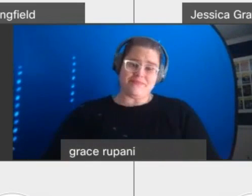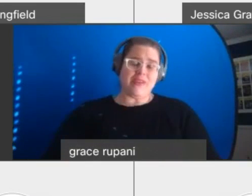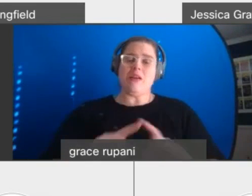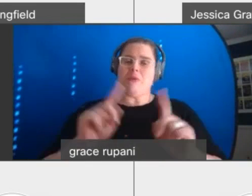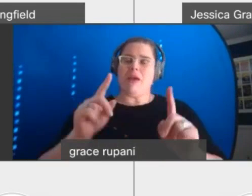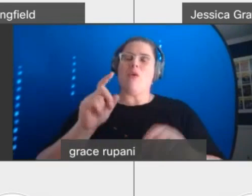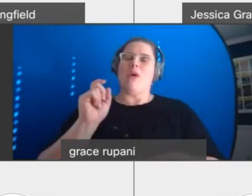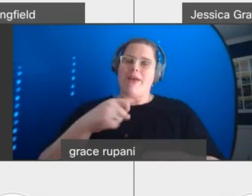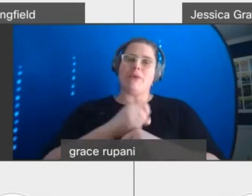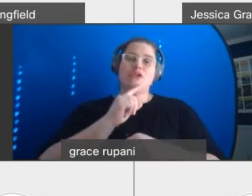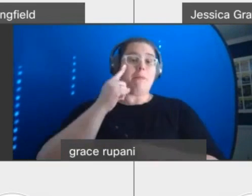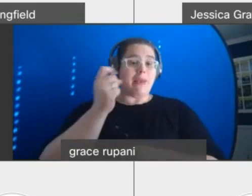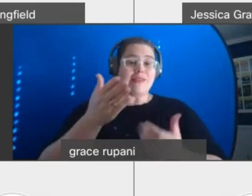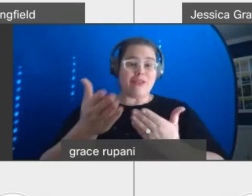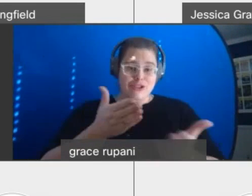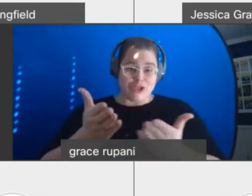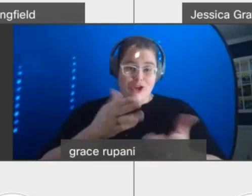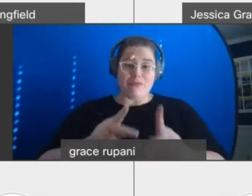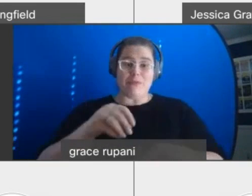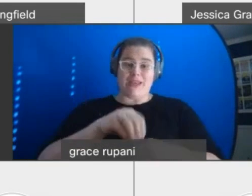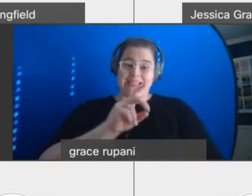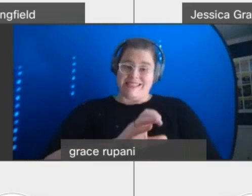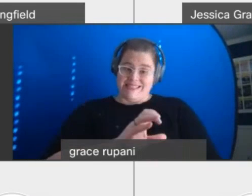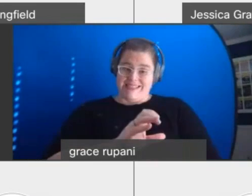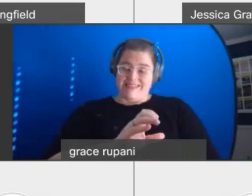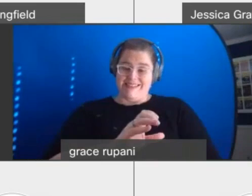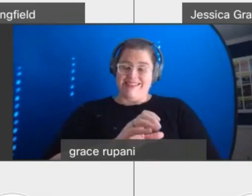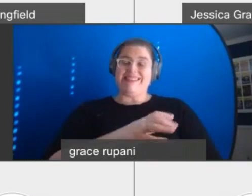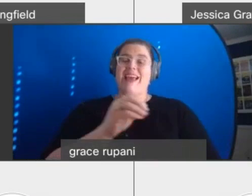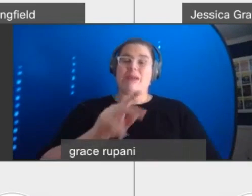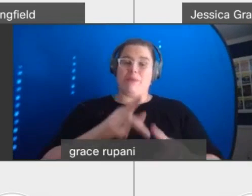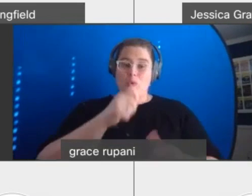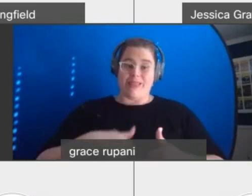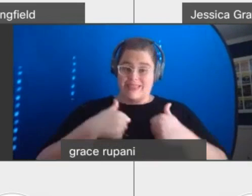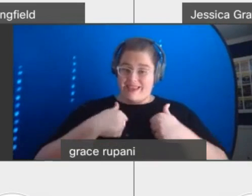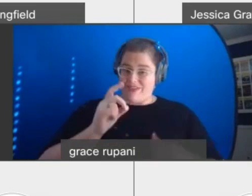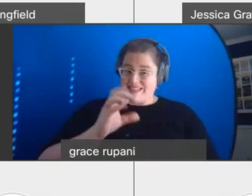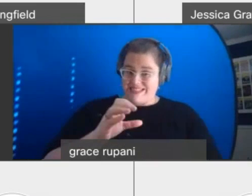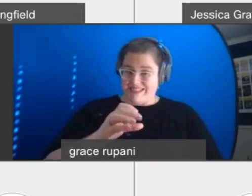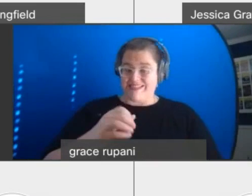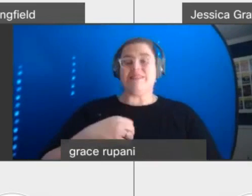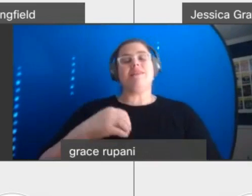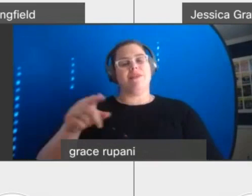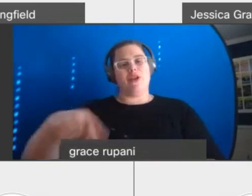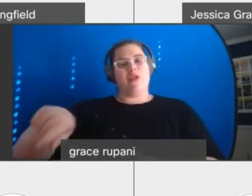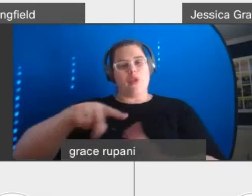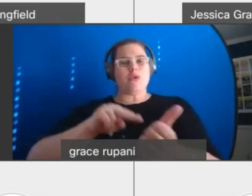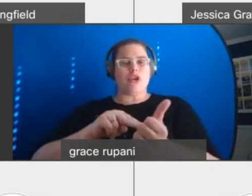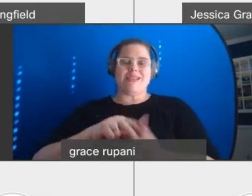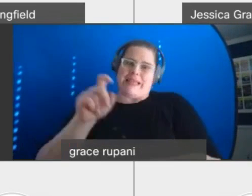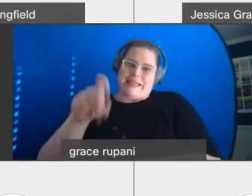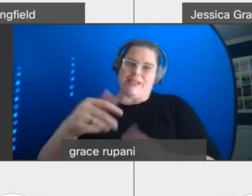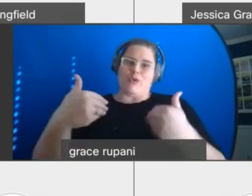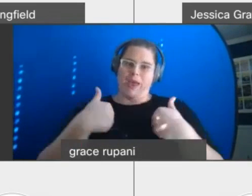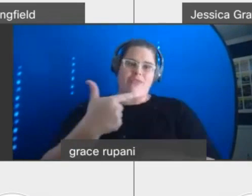serve DC the population within the District of Columbia, that they are in fact getting this vaccine.